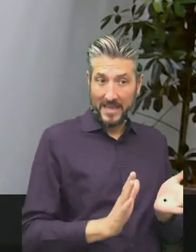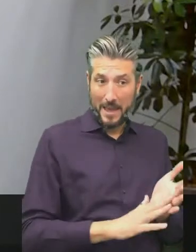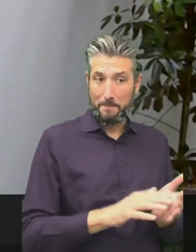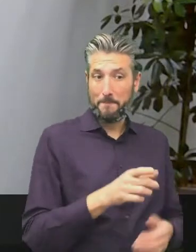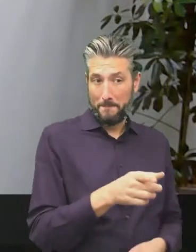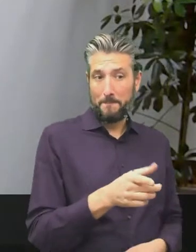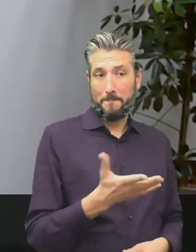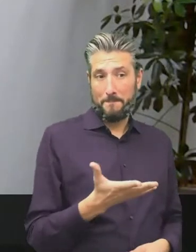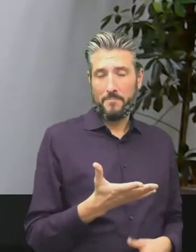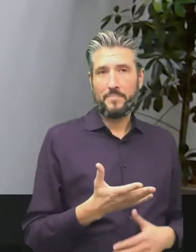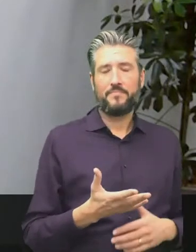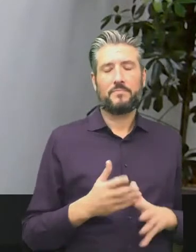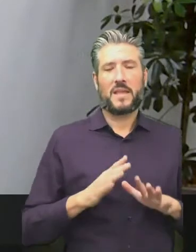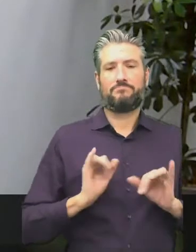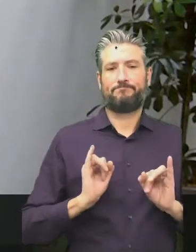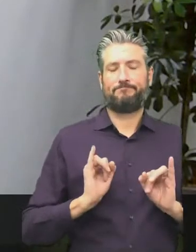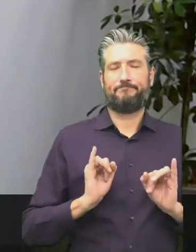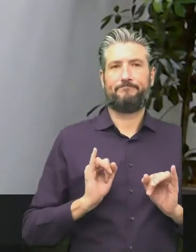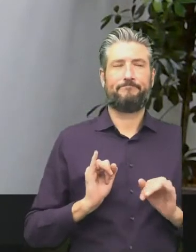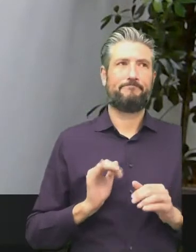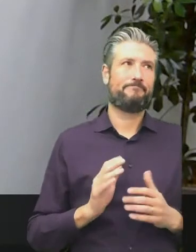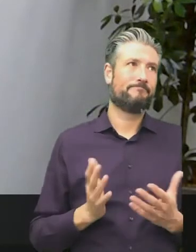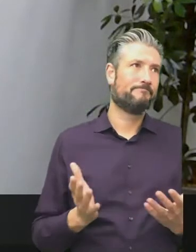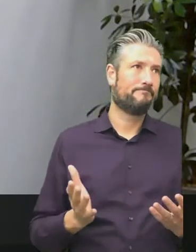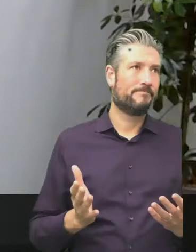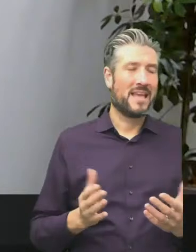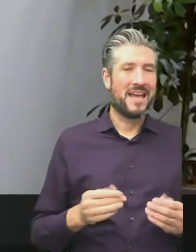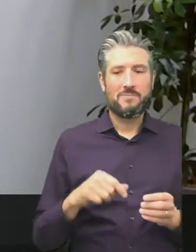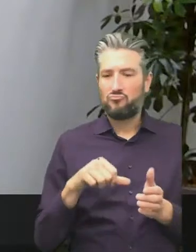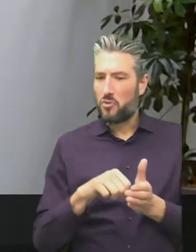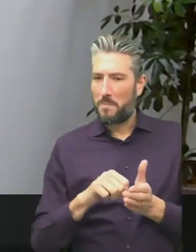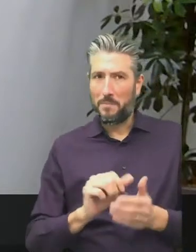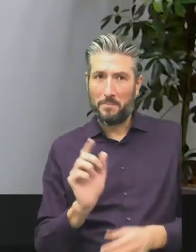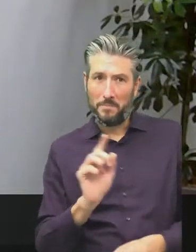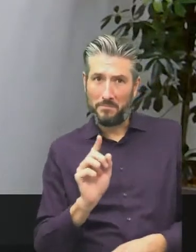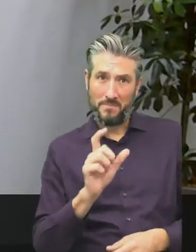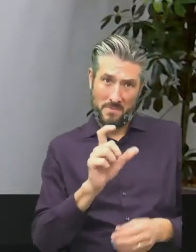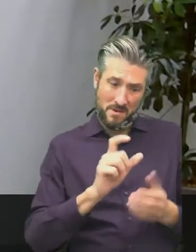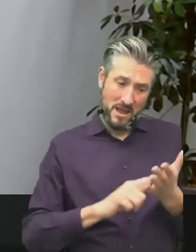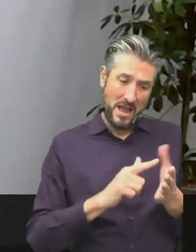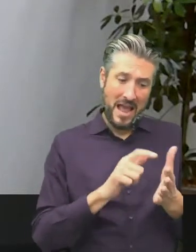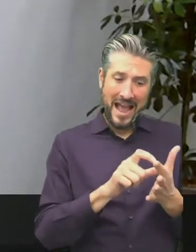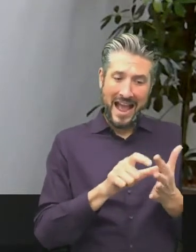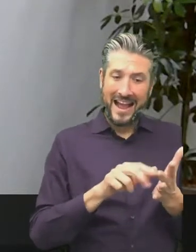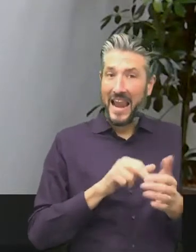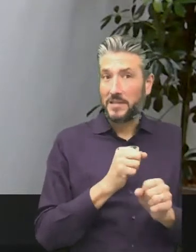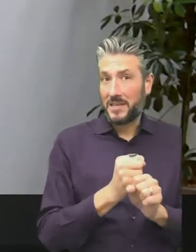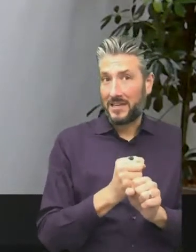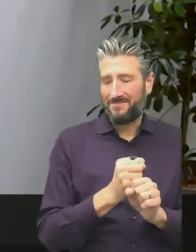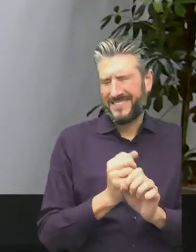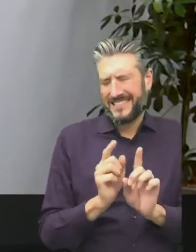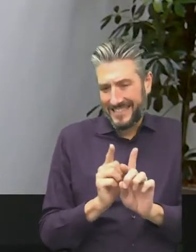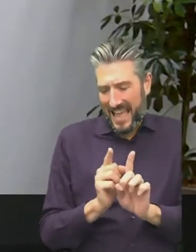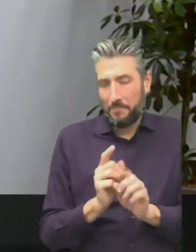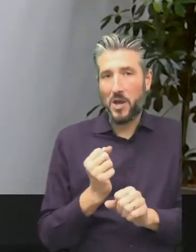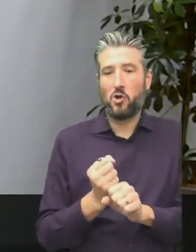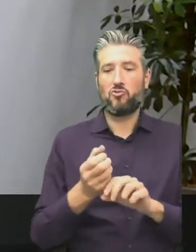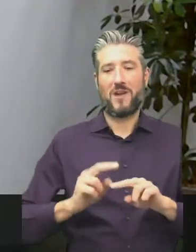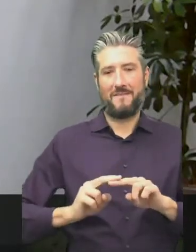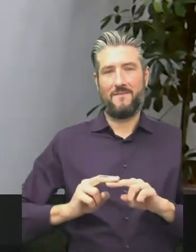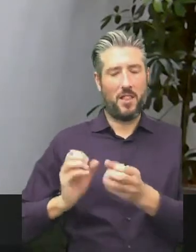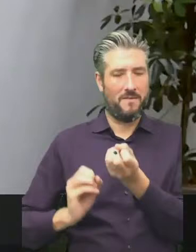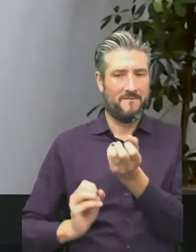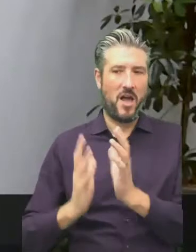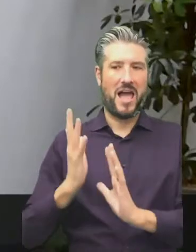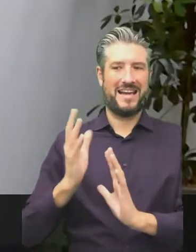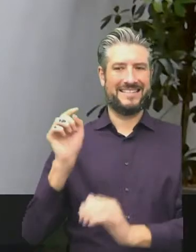the awful cladding fiasco that has been exposed by the Grenfell Tower fire. I'm a big supporter